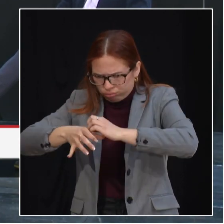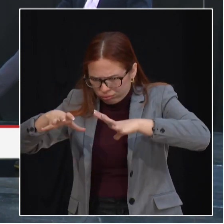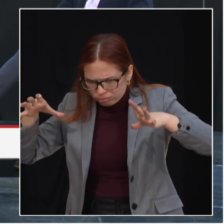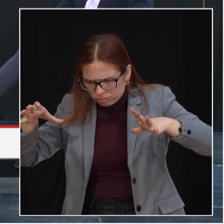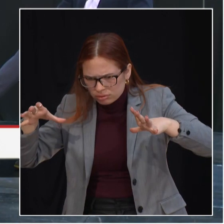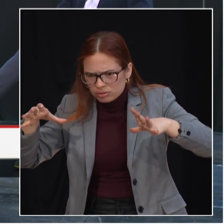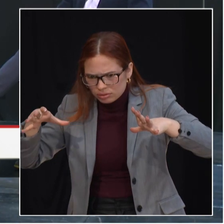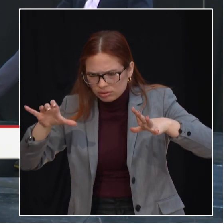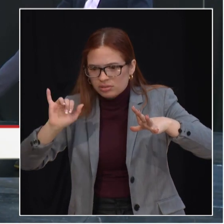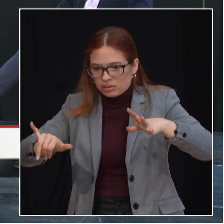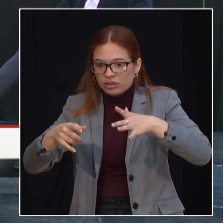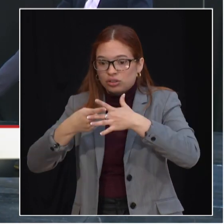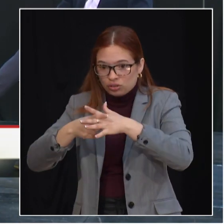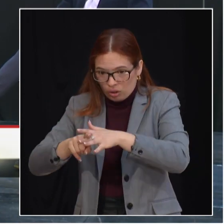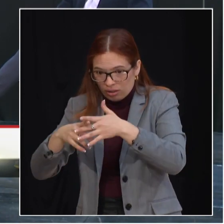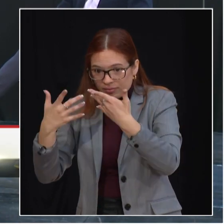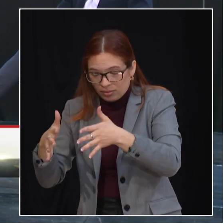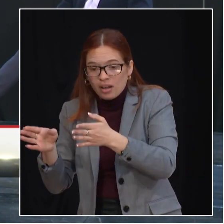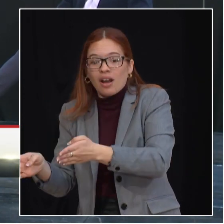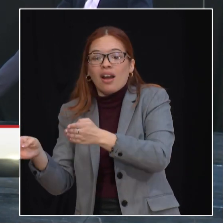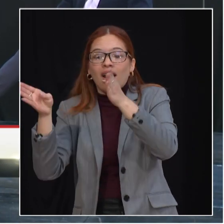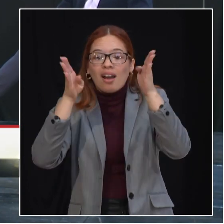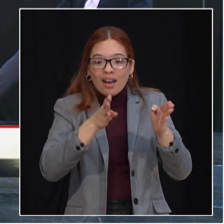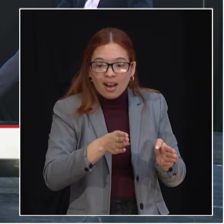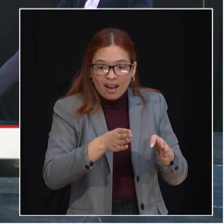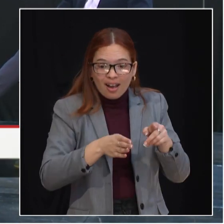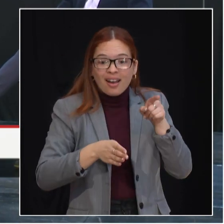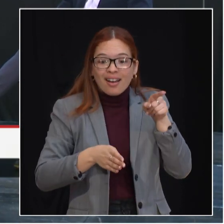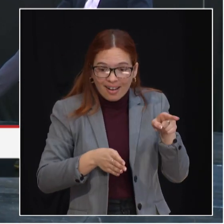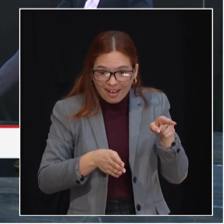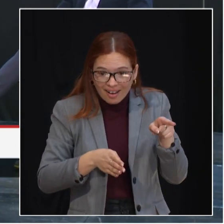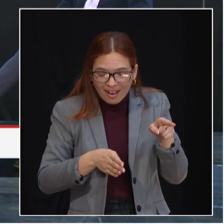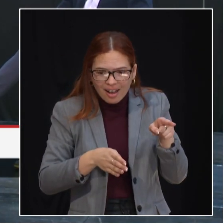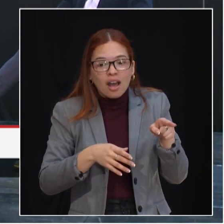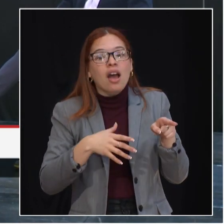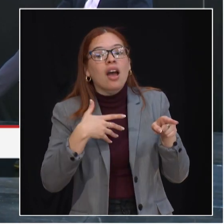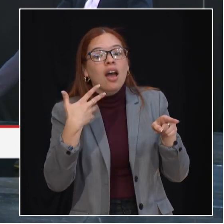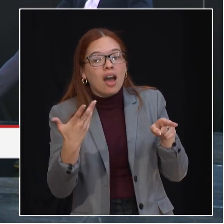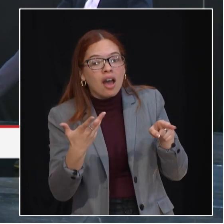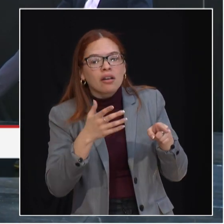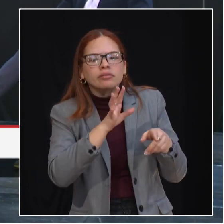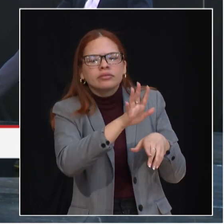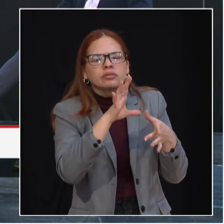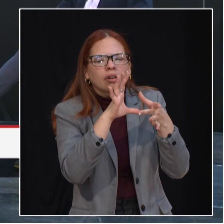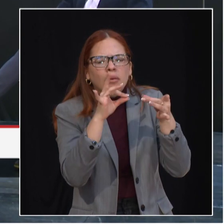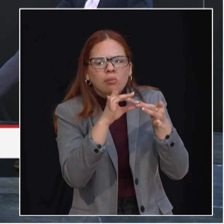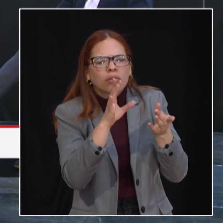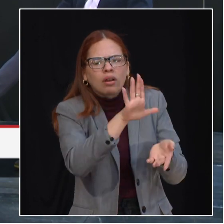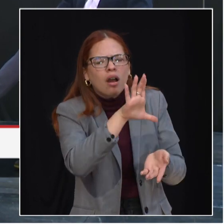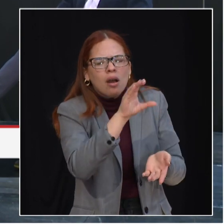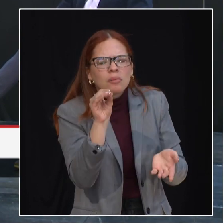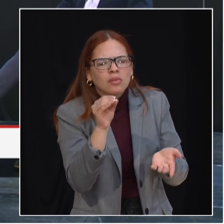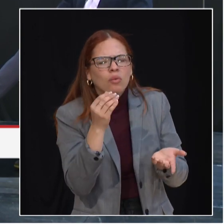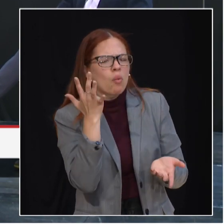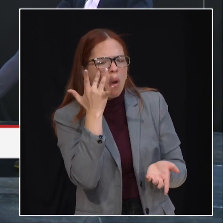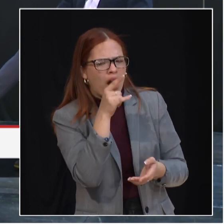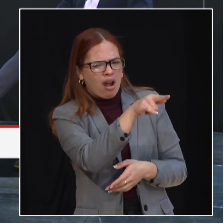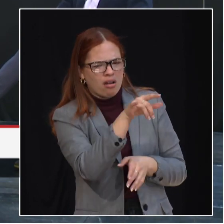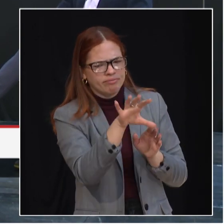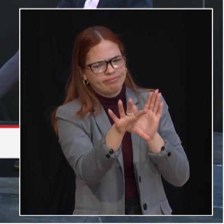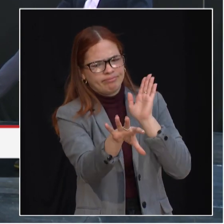purpose. Now I'm going to pivot to Benjamin. Benjamin, tell us a little bit about your company and why you chose to come to